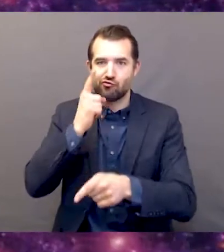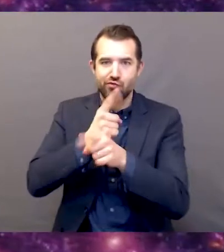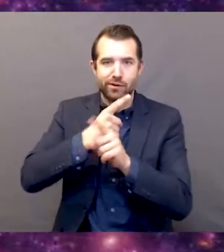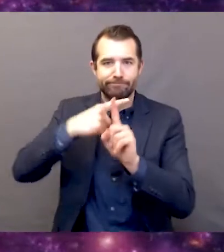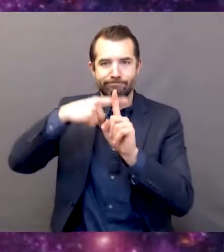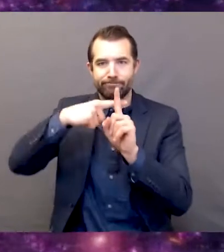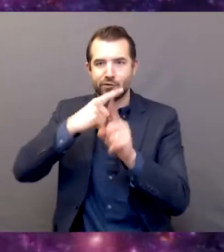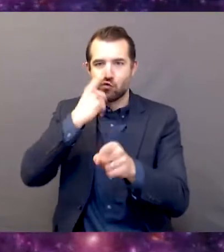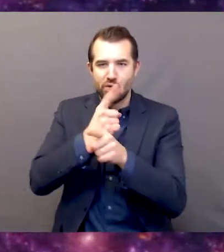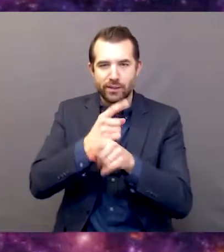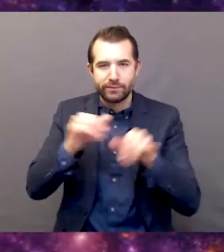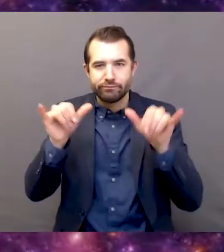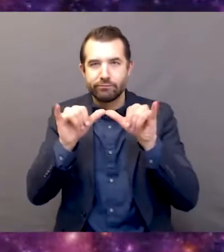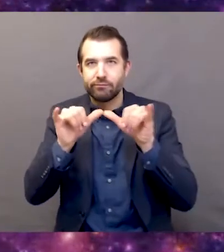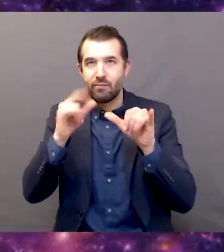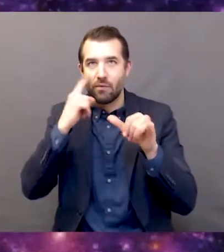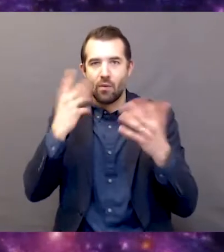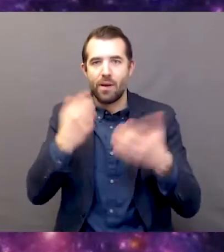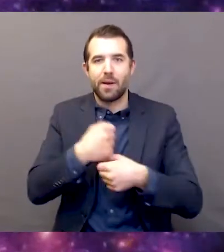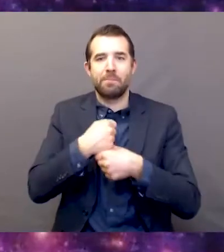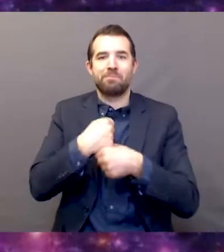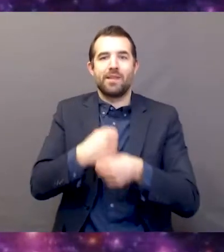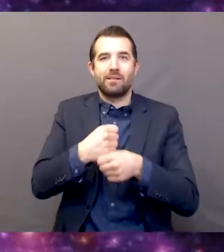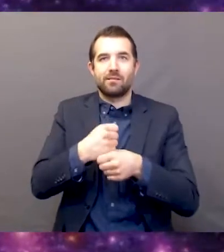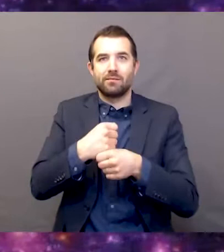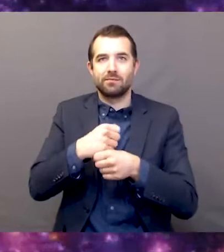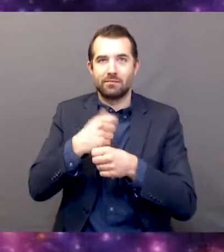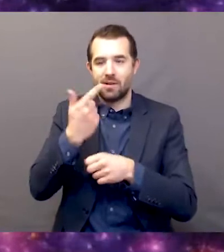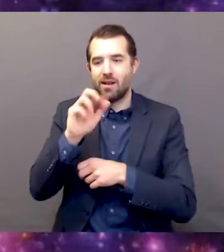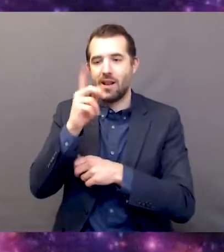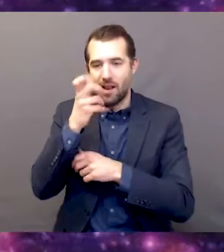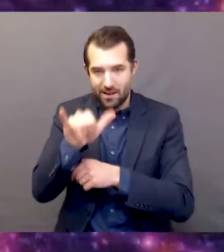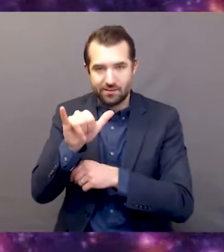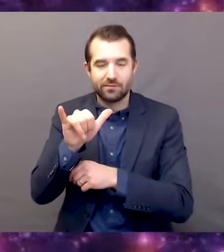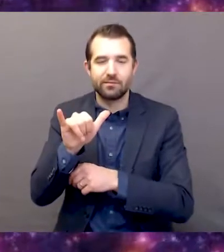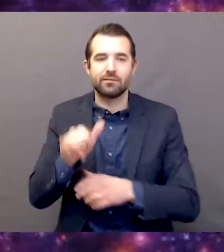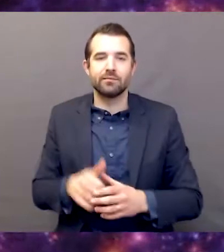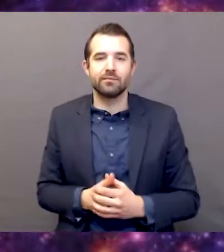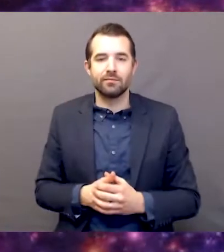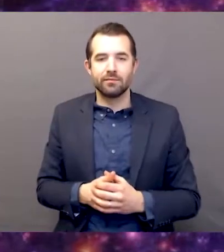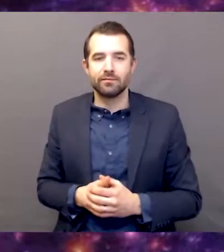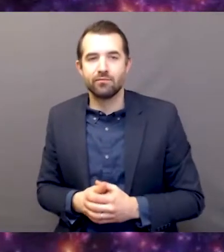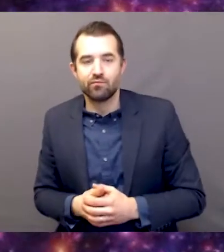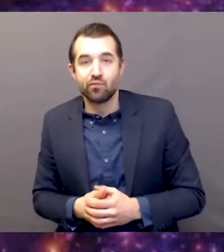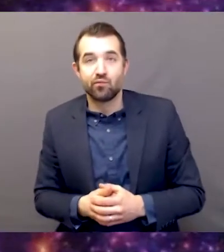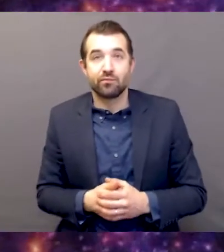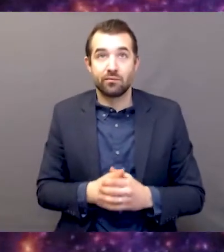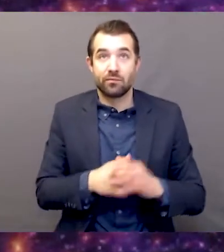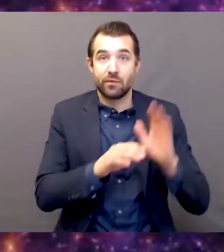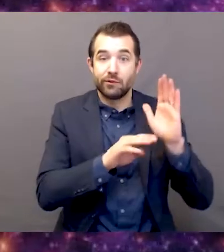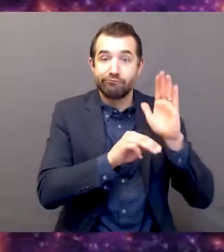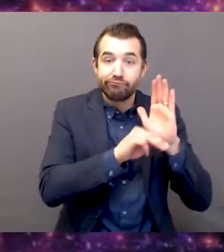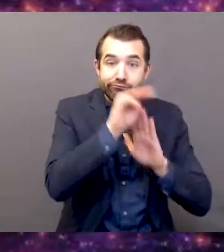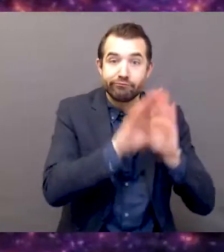has just the right temperature to produce X-rays. Let's look once again at a mature galaxy cluster in today's universe. What's